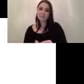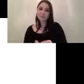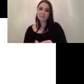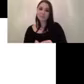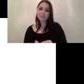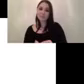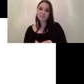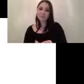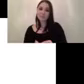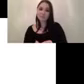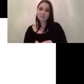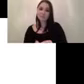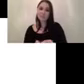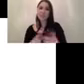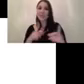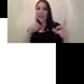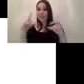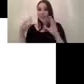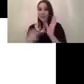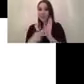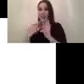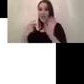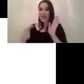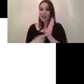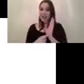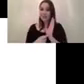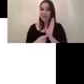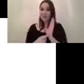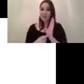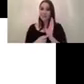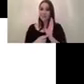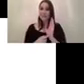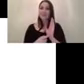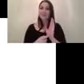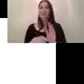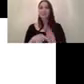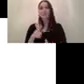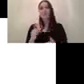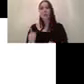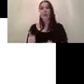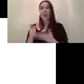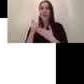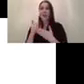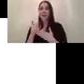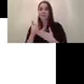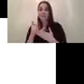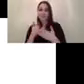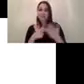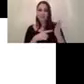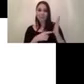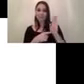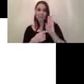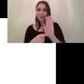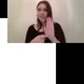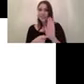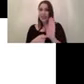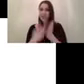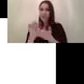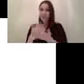weights on ImageNet, it kind of helped the feature representation part a little bit for our